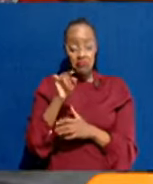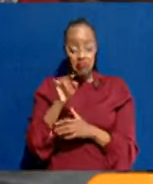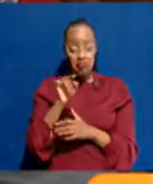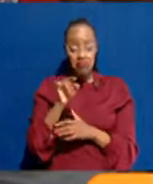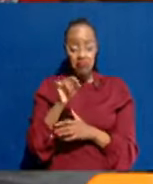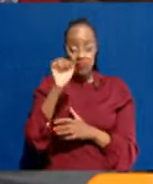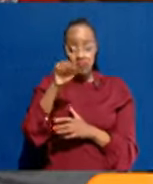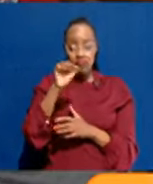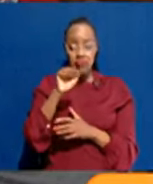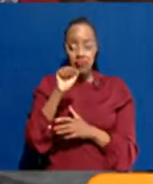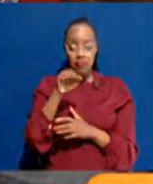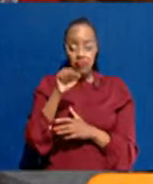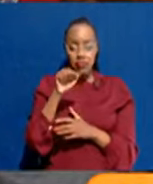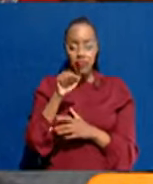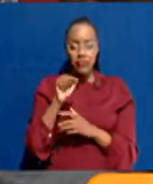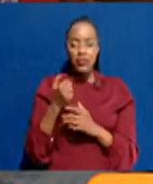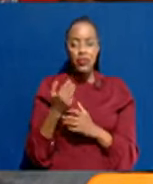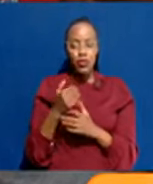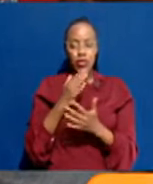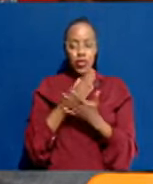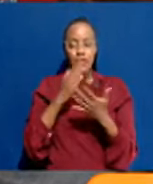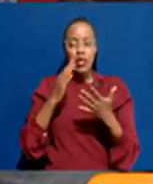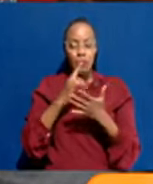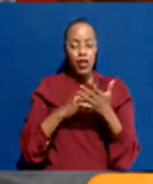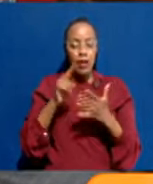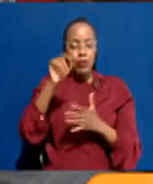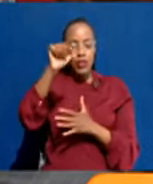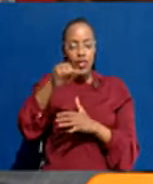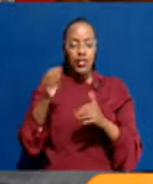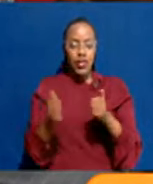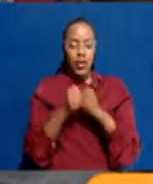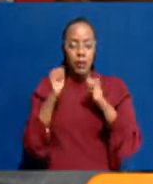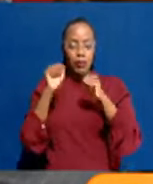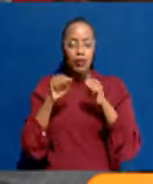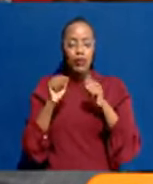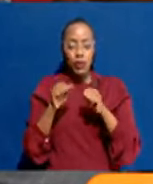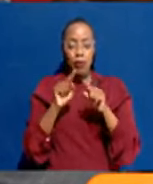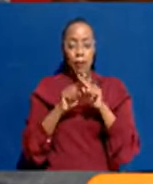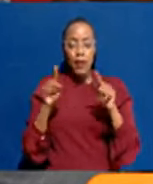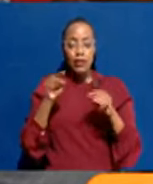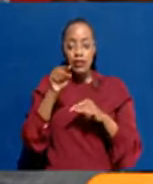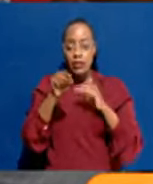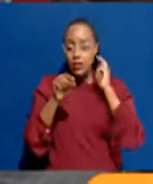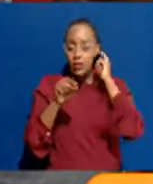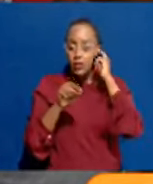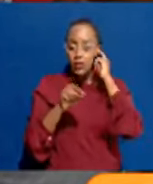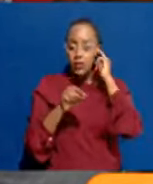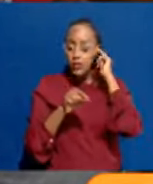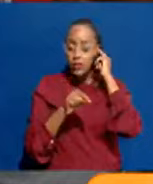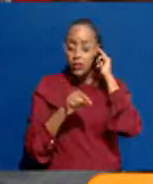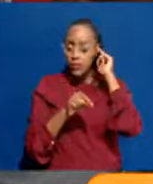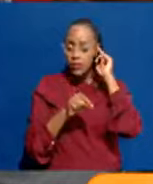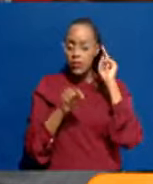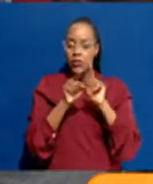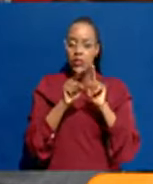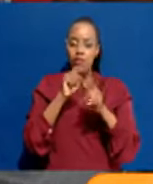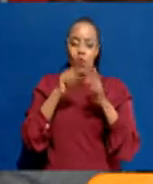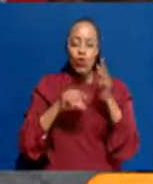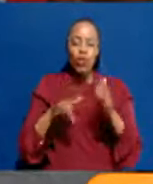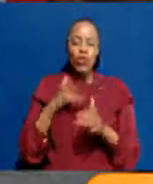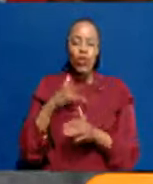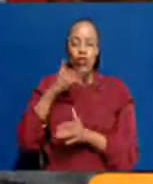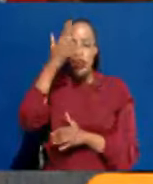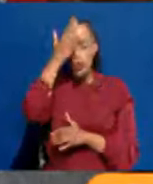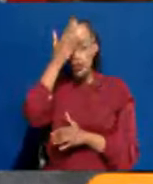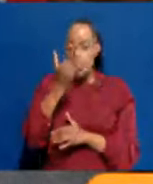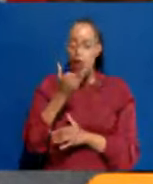that was almost automatic. But that was definitely what they felt, because they